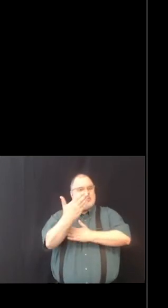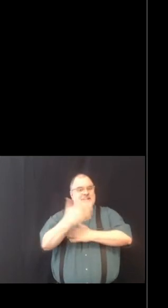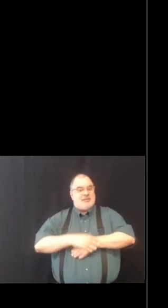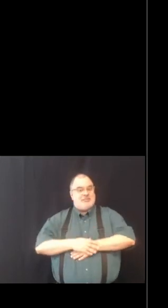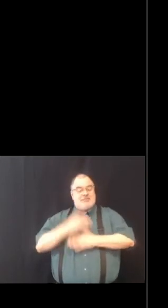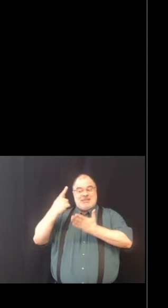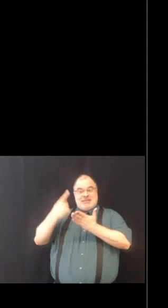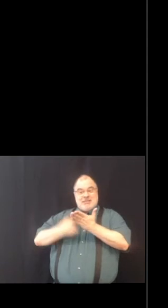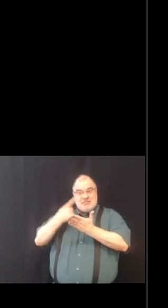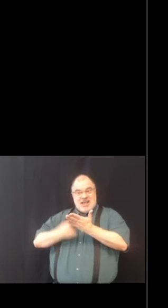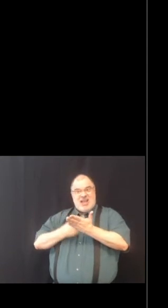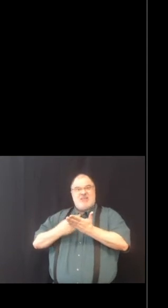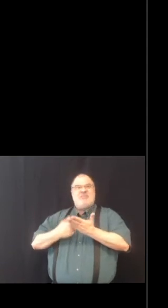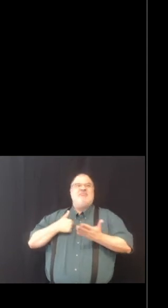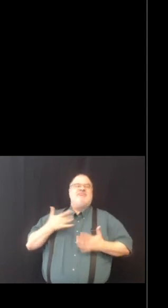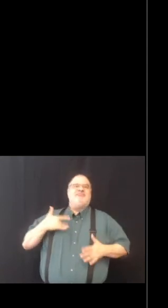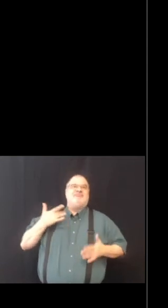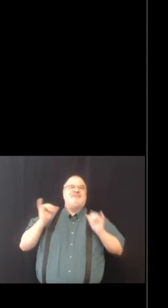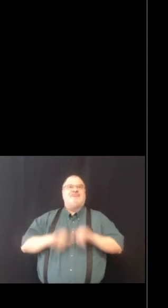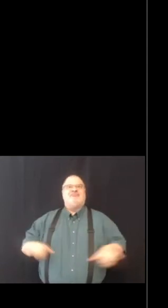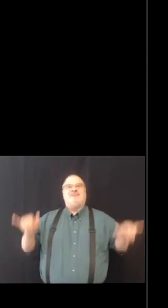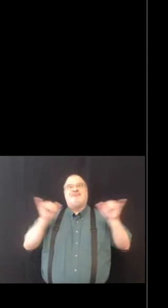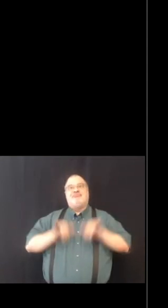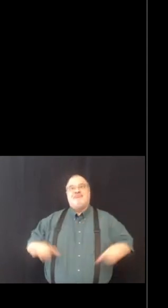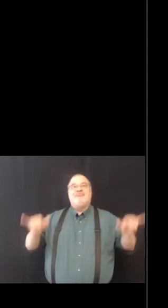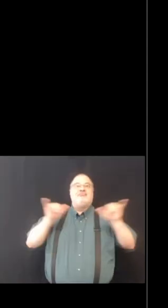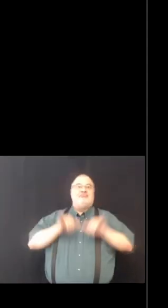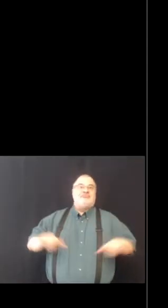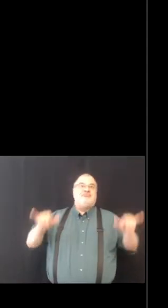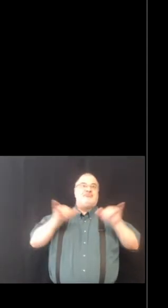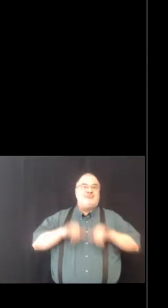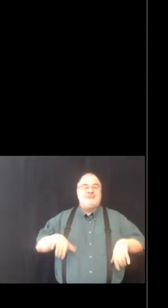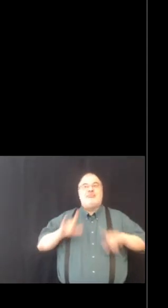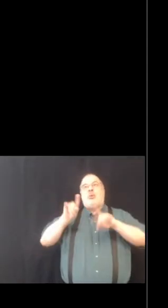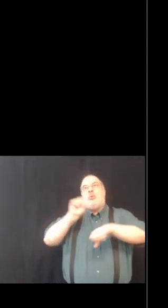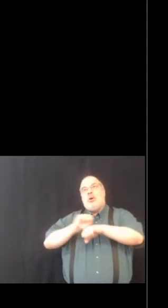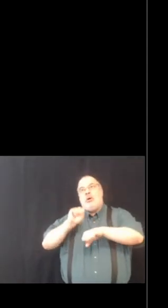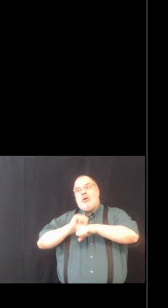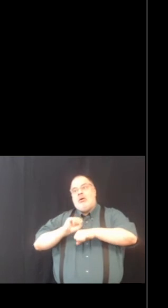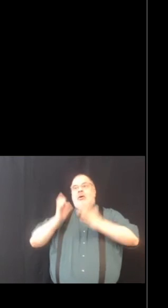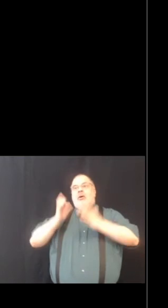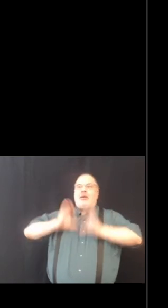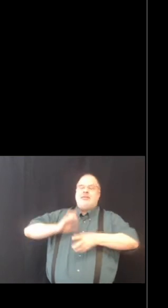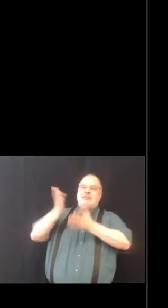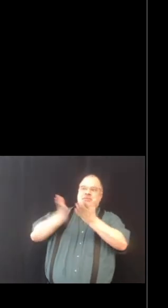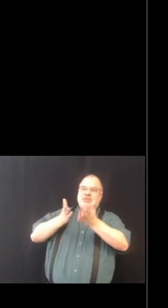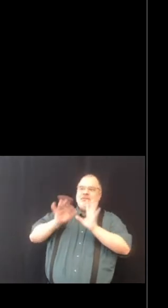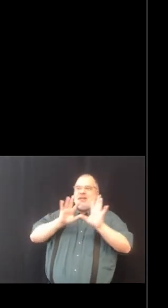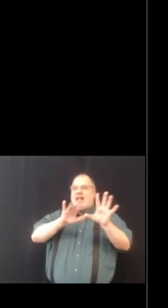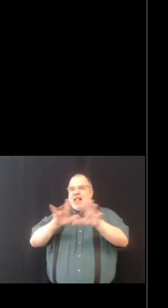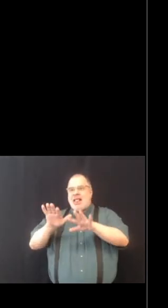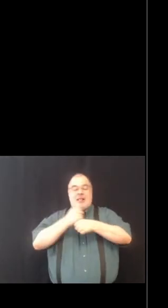yourself in the routine of your job. You go to work, take care of your customers, ensure your employees are doing